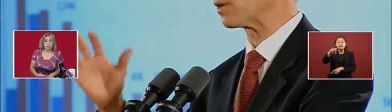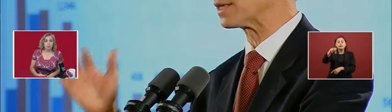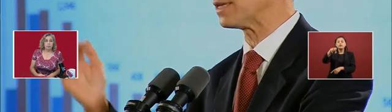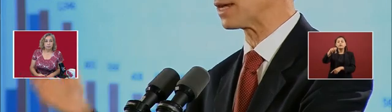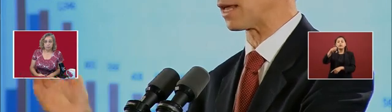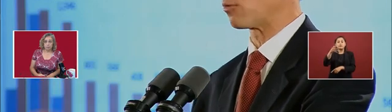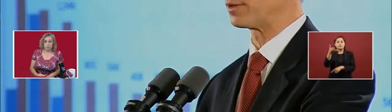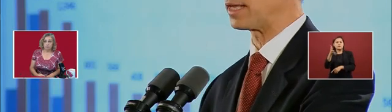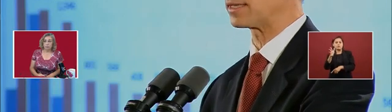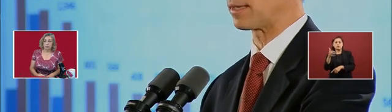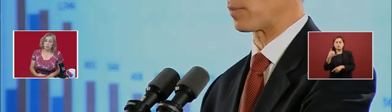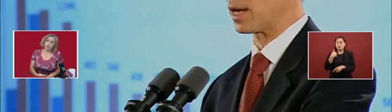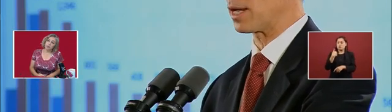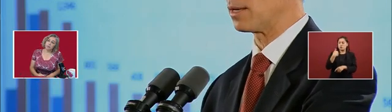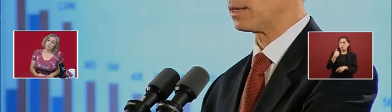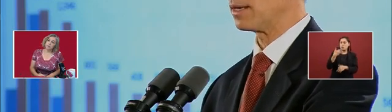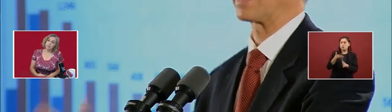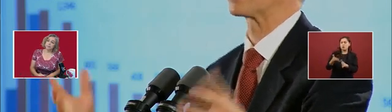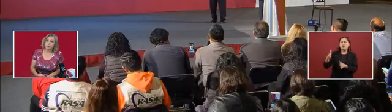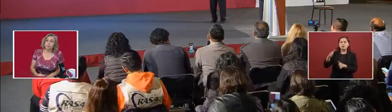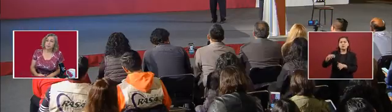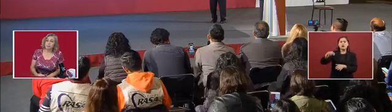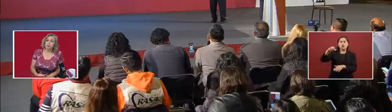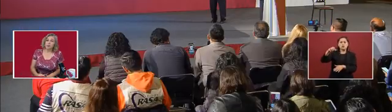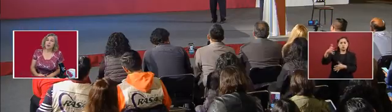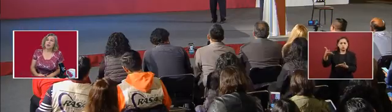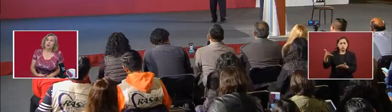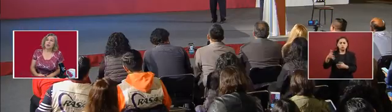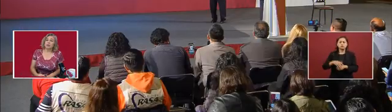The distribution for male and female is about the same.